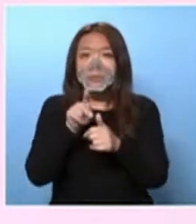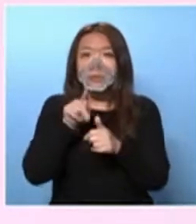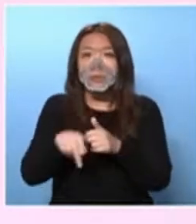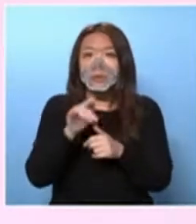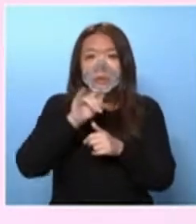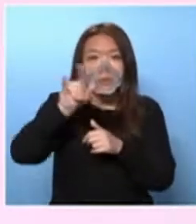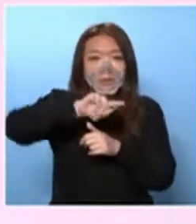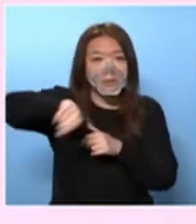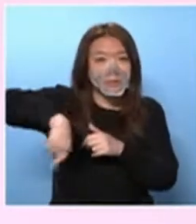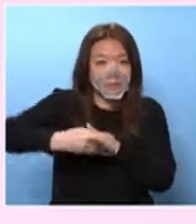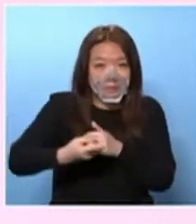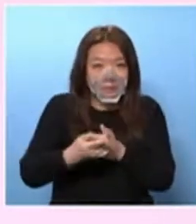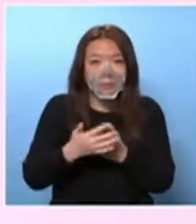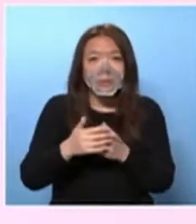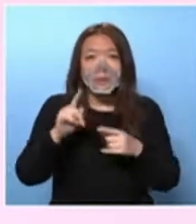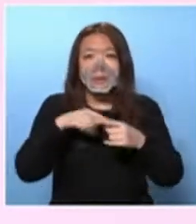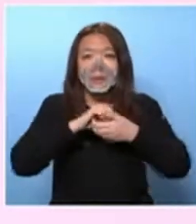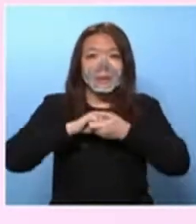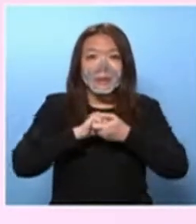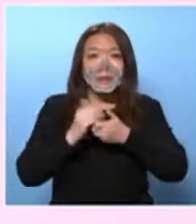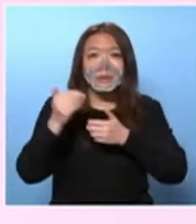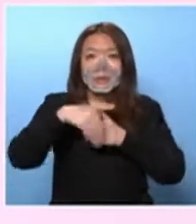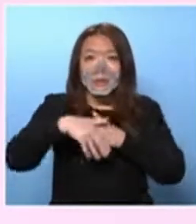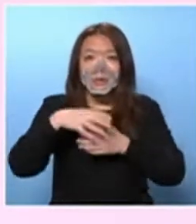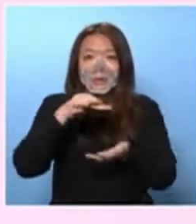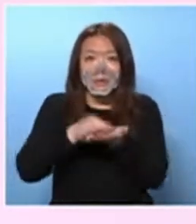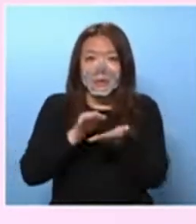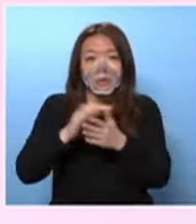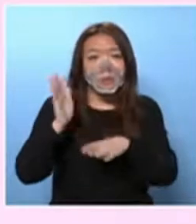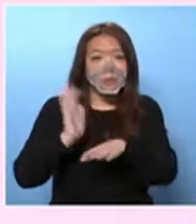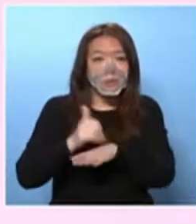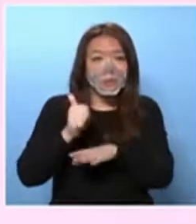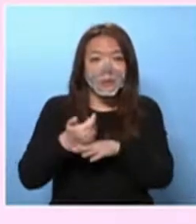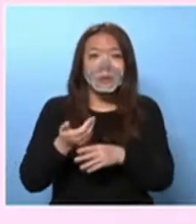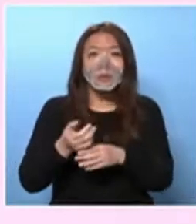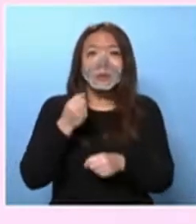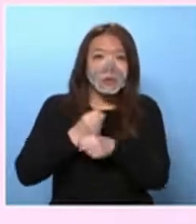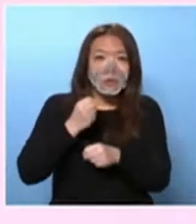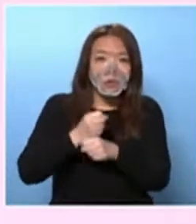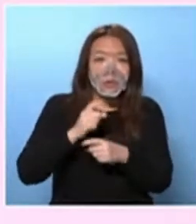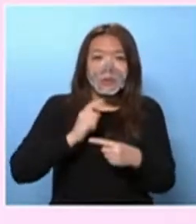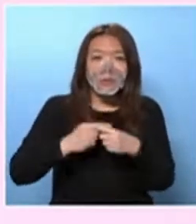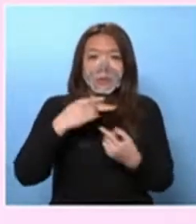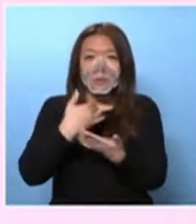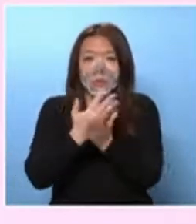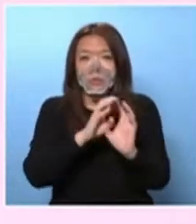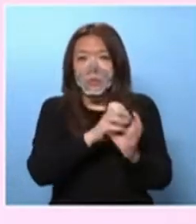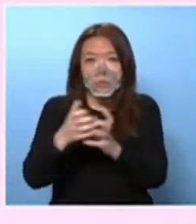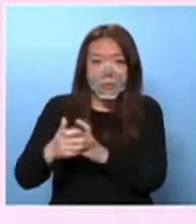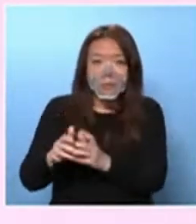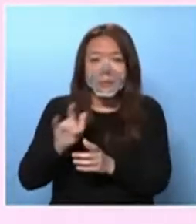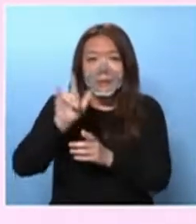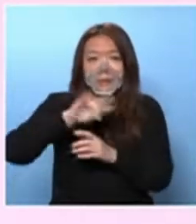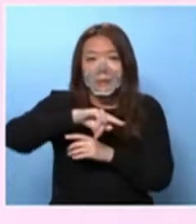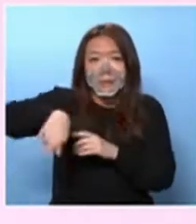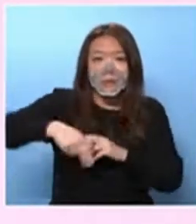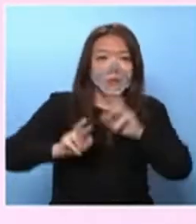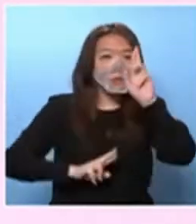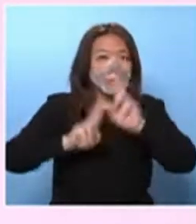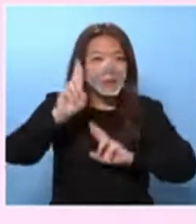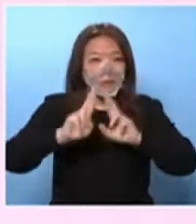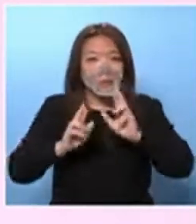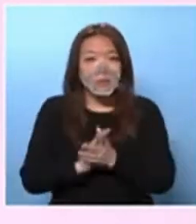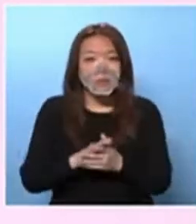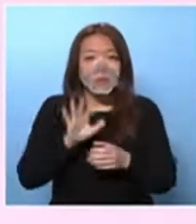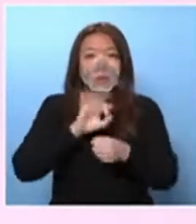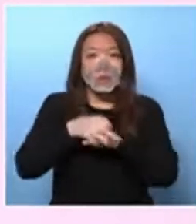take forward the development of Hong Kong's aviation sector by leveraging the geographical advantage of the Hong Kong International Airport on Lantau Island to build